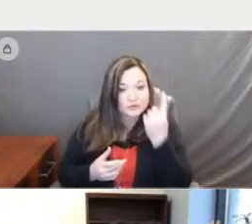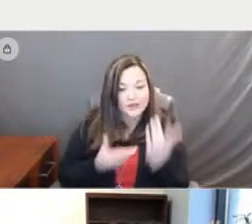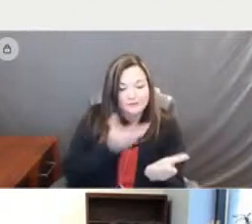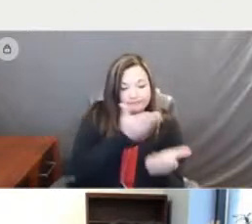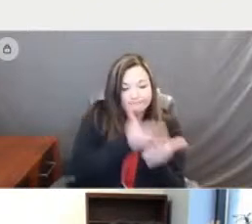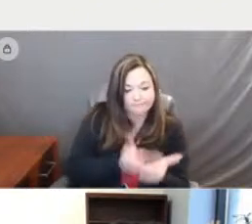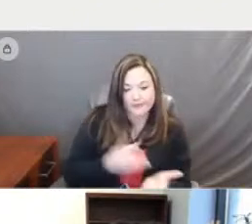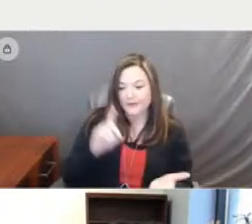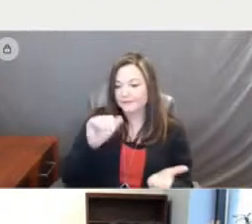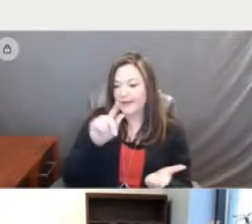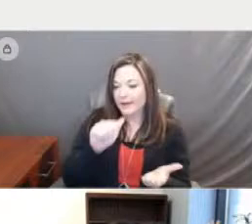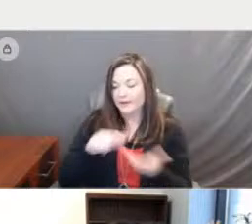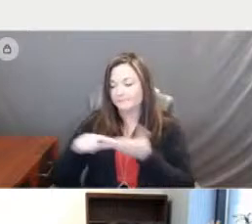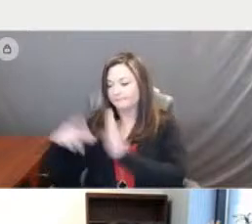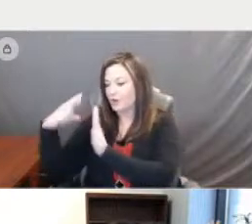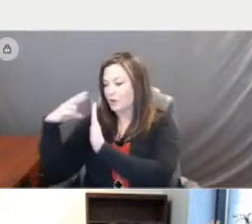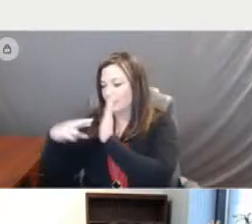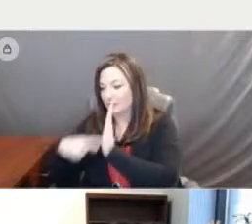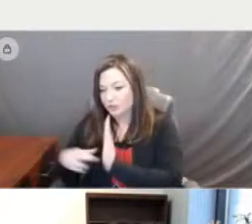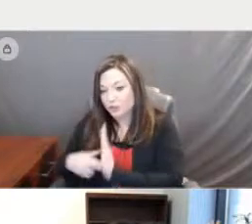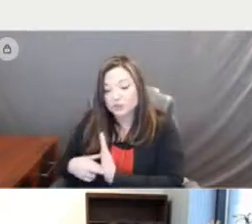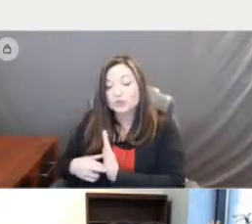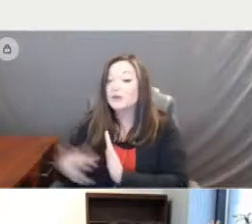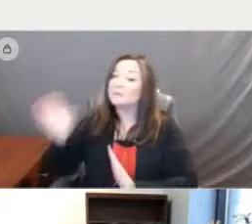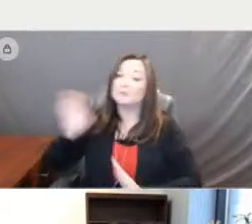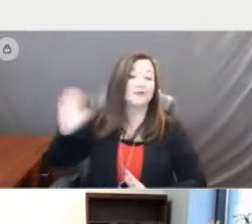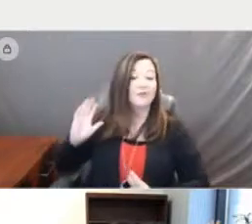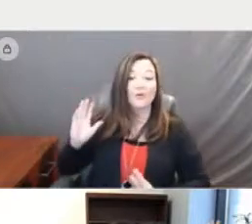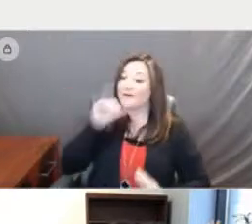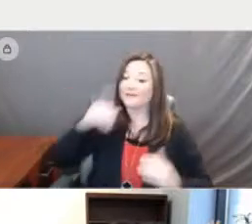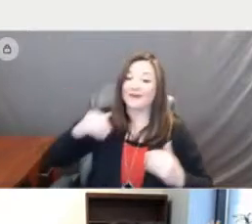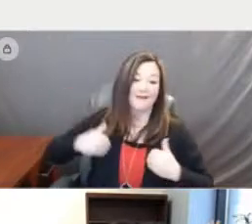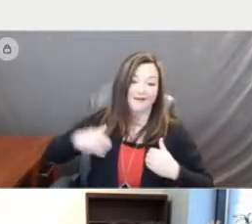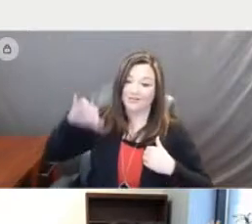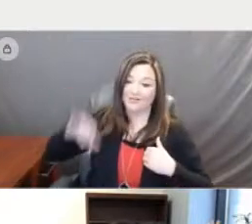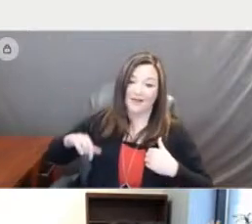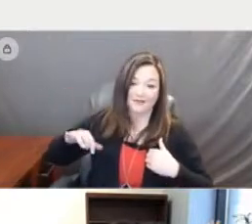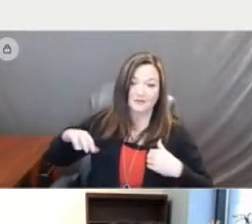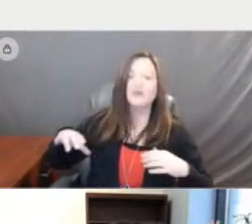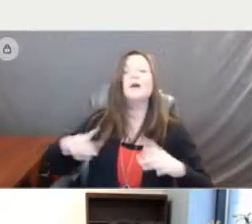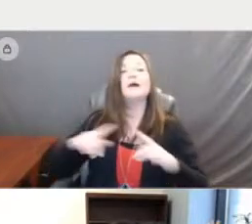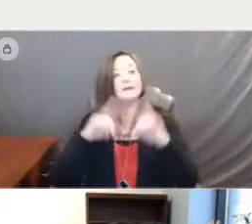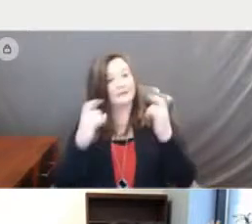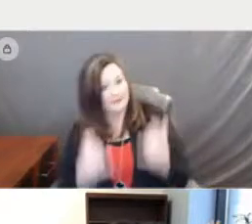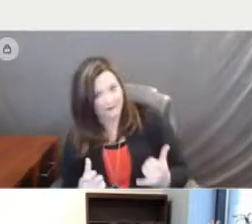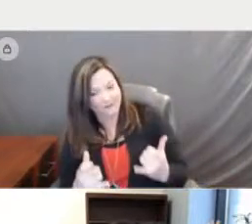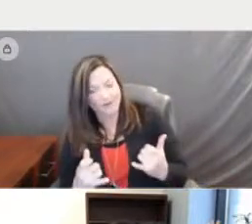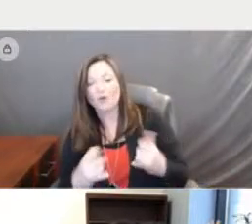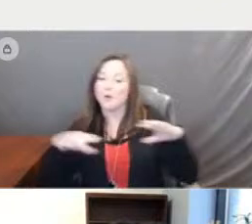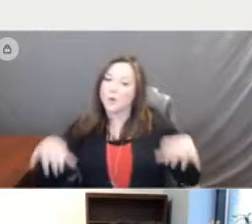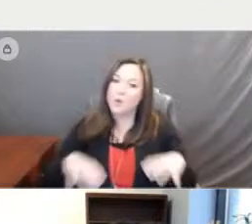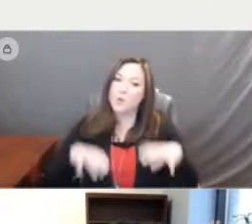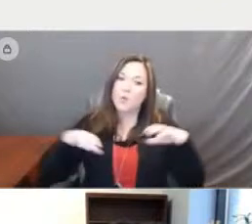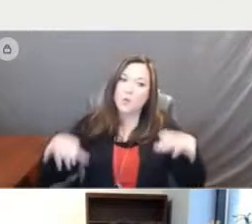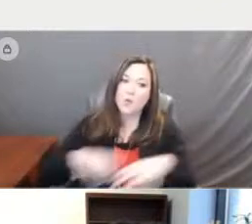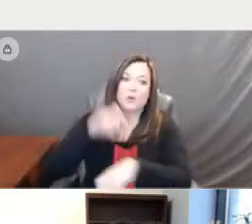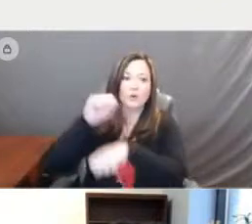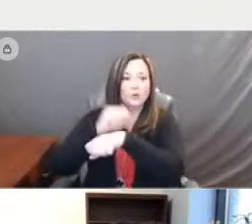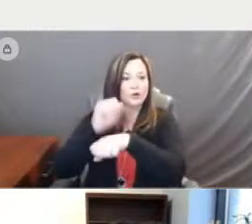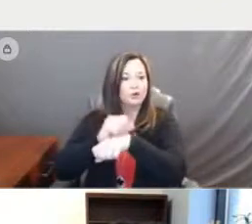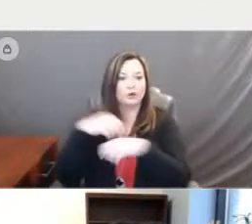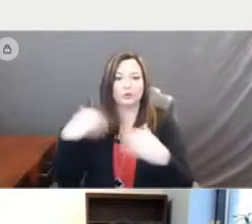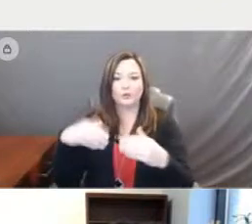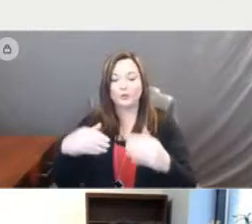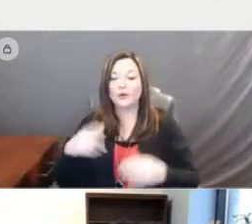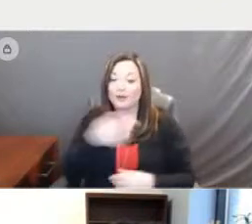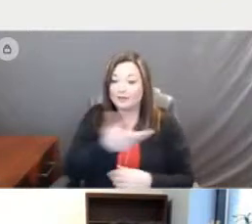research, things that weren't done in years past. There's been a considerable amount of work that has been done. These doctors,